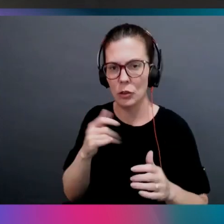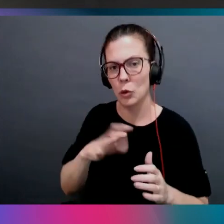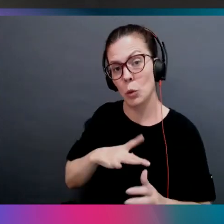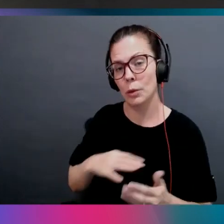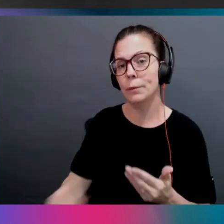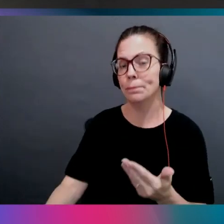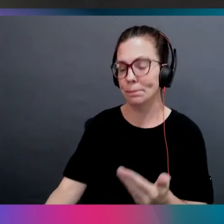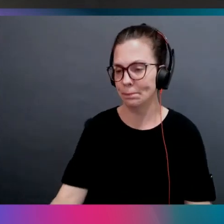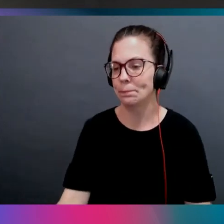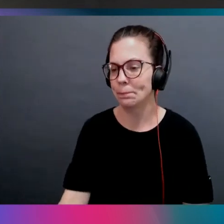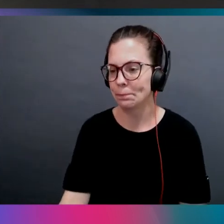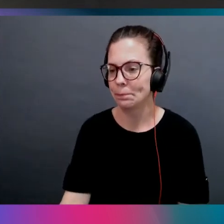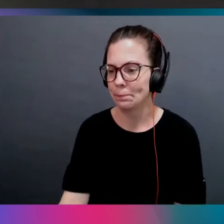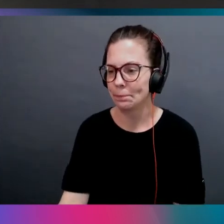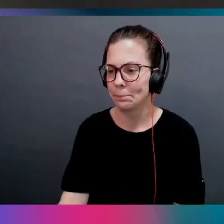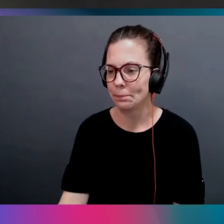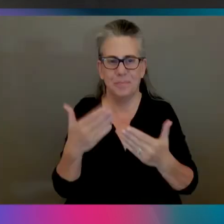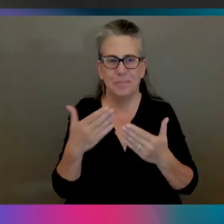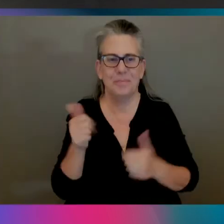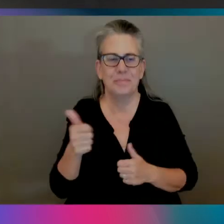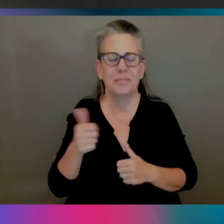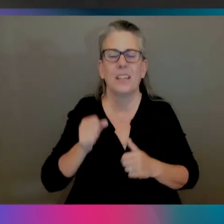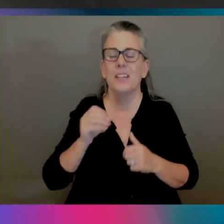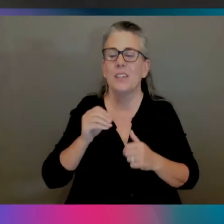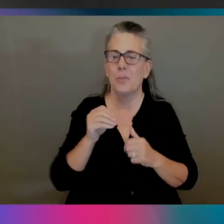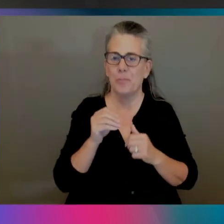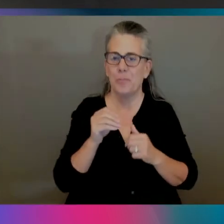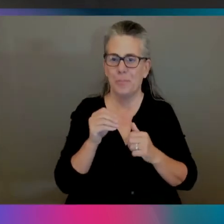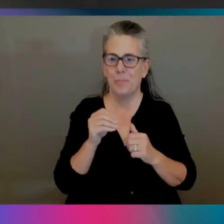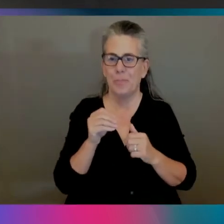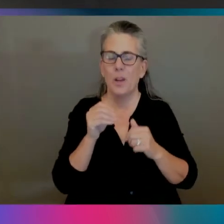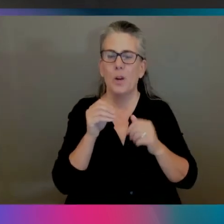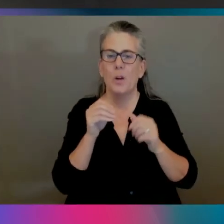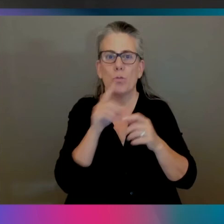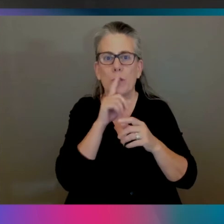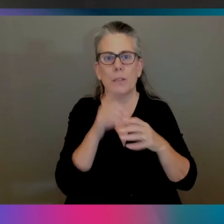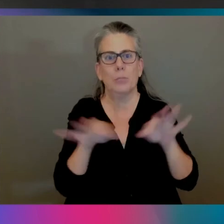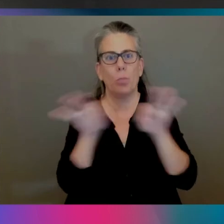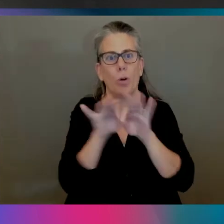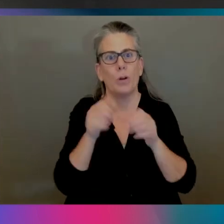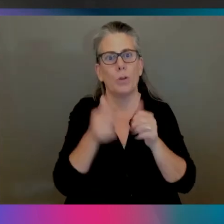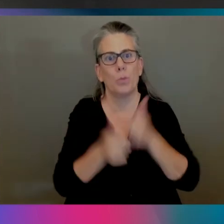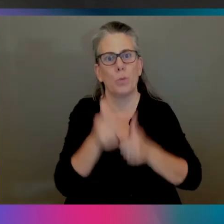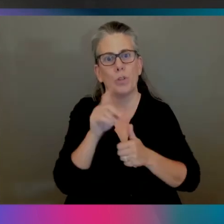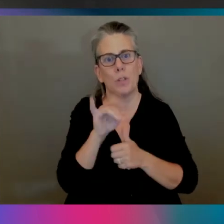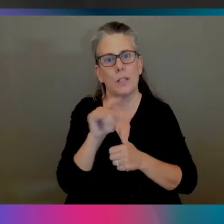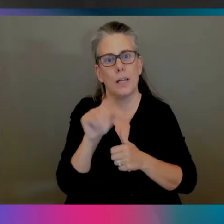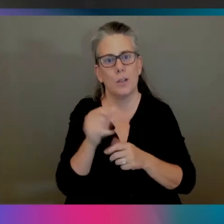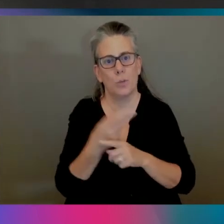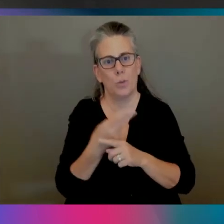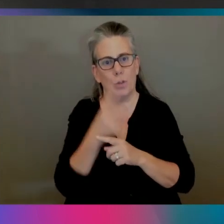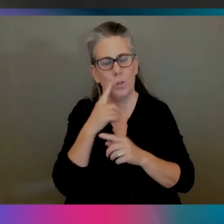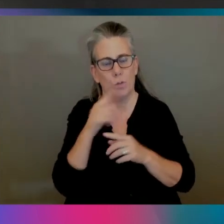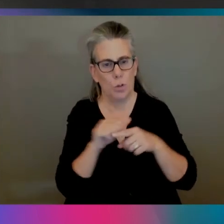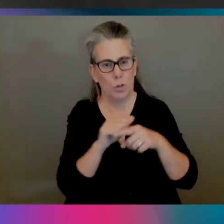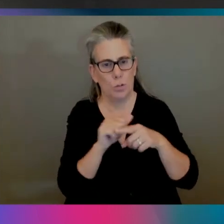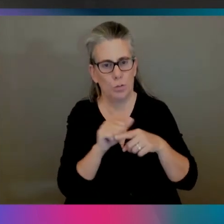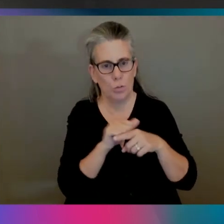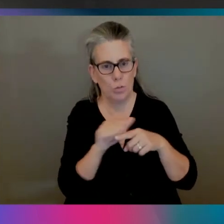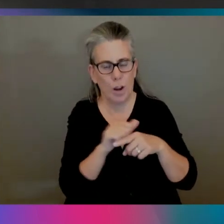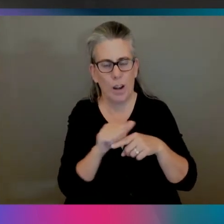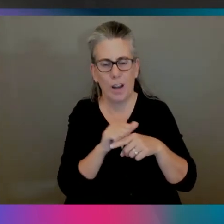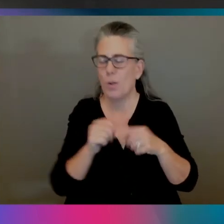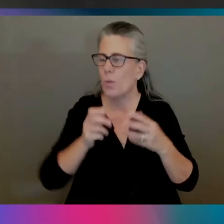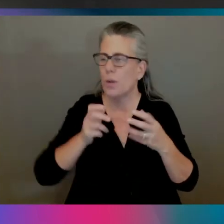because you really care about what data that I use to train this thing, right? Yeah. So and you wouldn't want to go through the retraining cycle,